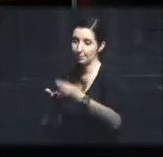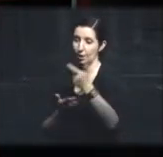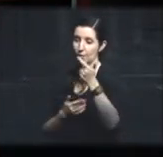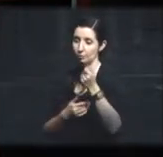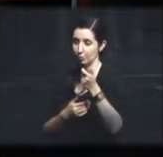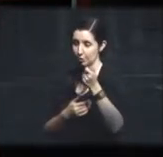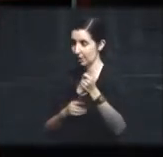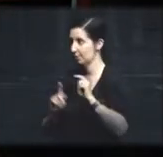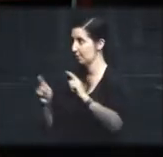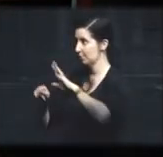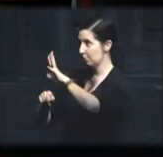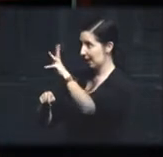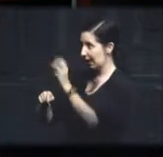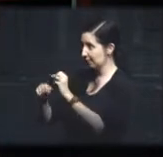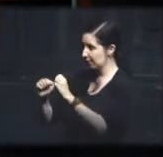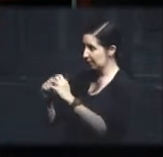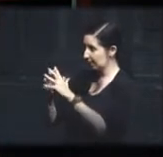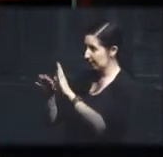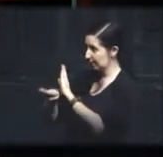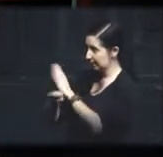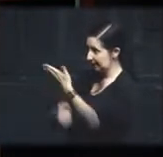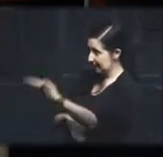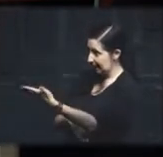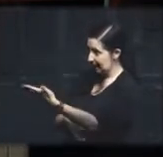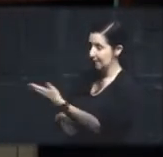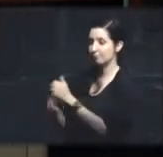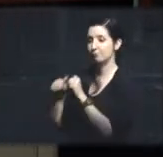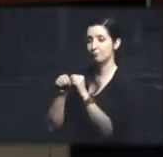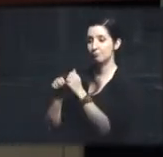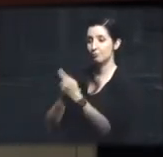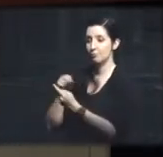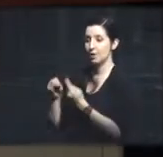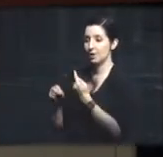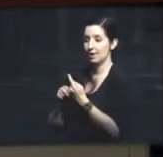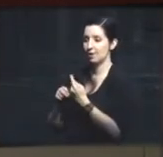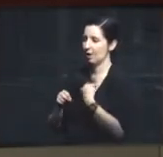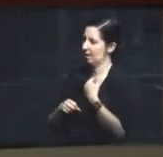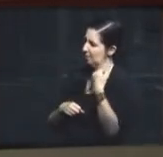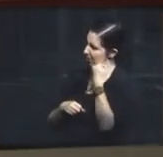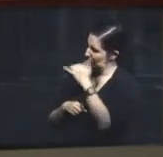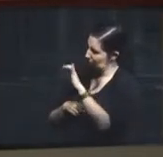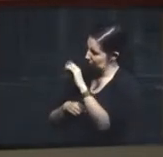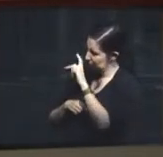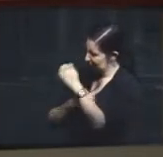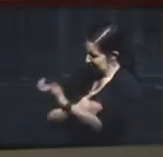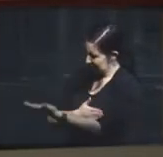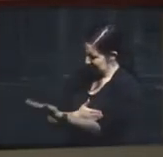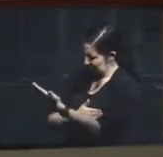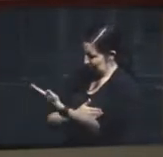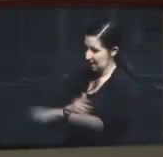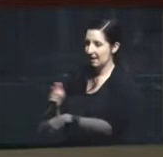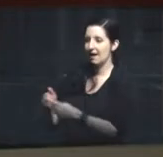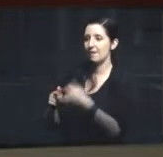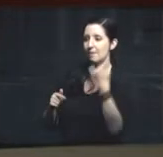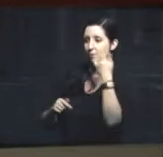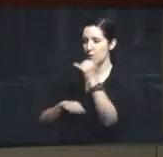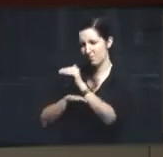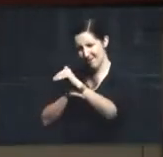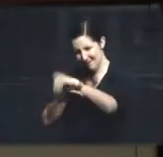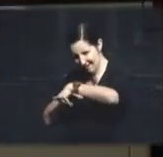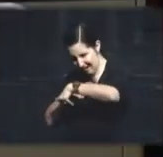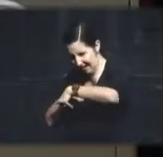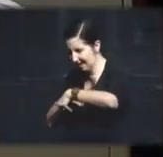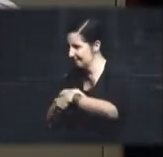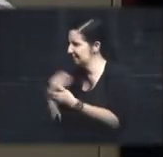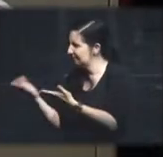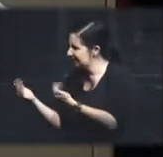business in Africa. And I spent a year calling Jake early in the morning and late at night when he was in Africa, trying to talk him into coming